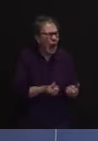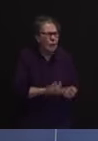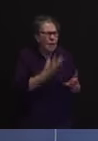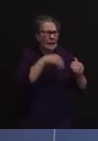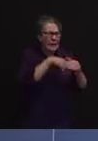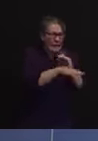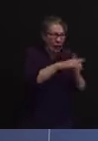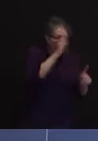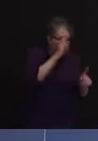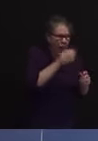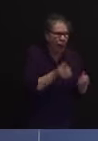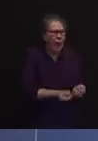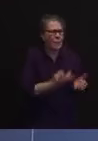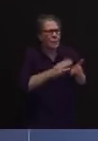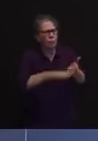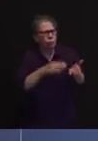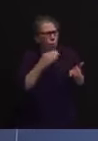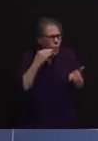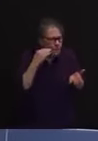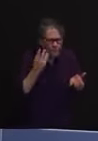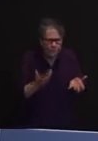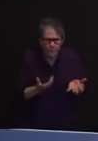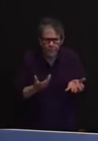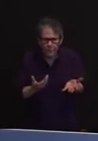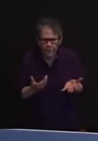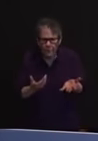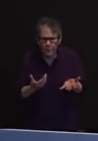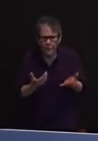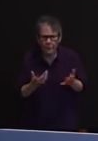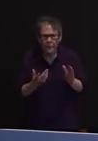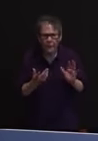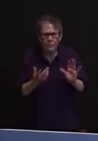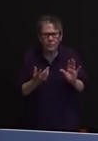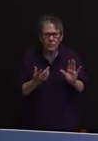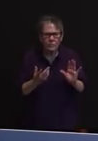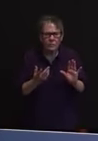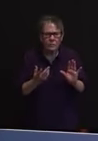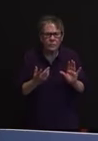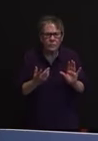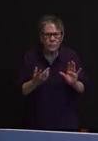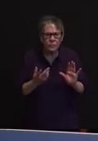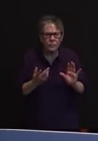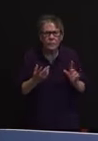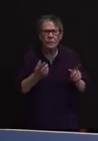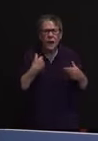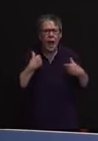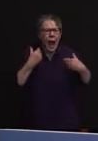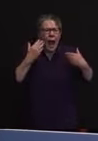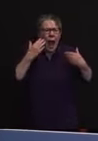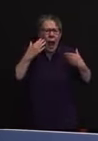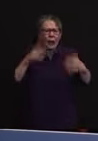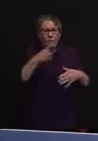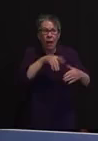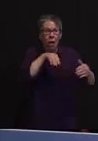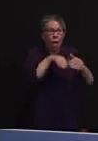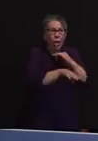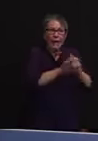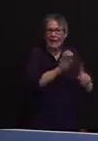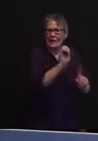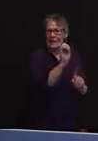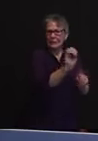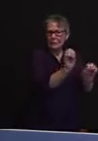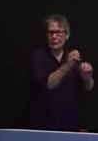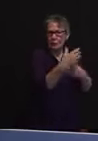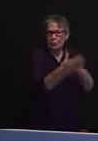immediate treatment and are released. Our indication, just by the fact that there's 7,000, is that most of them are being